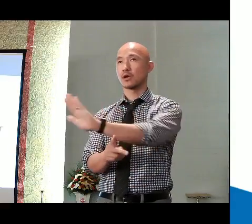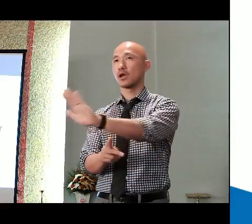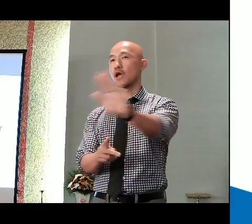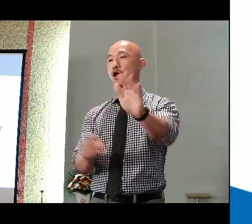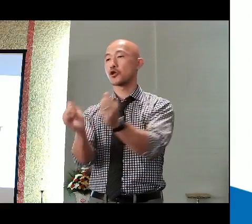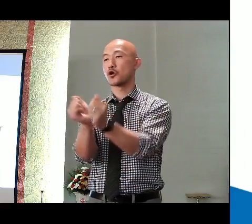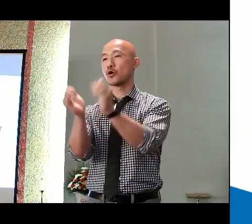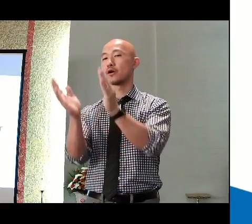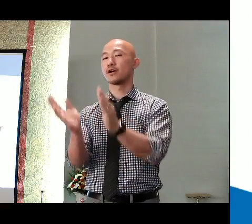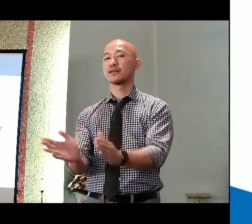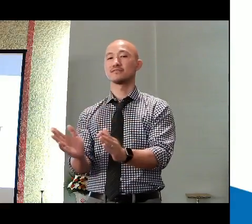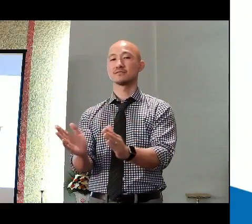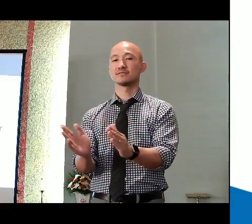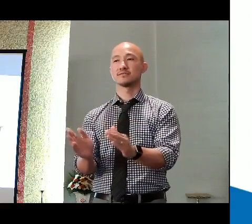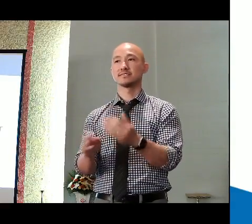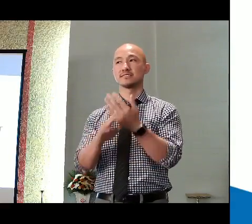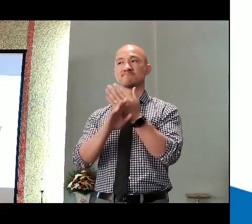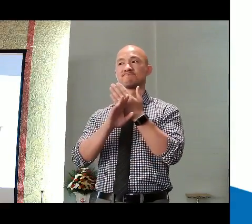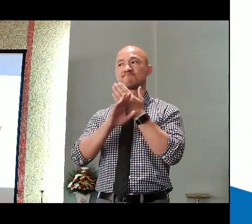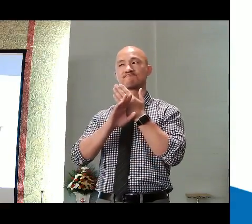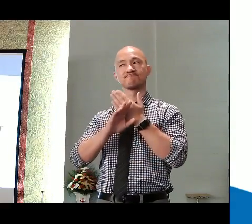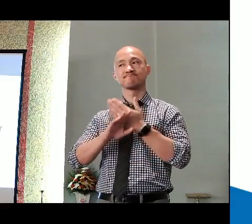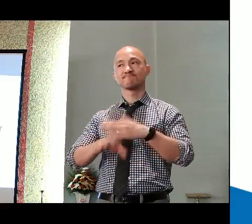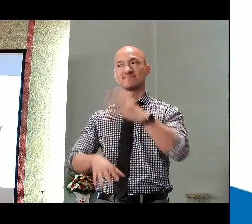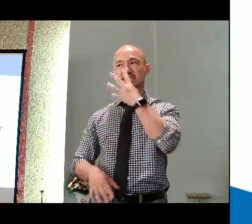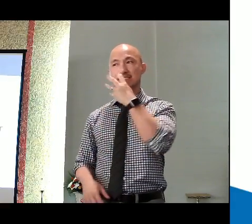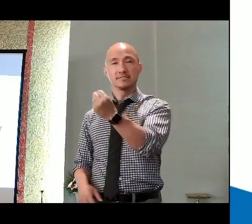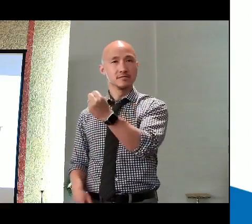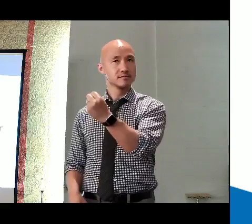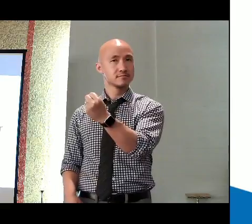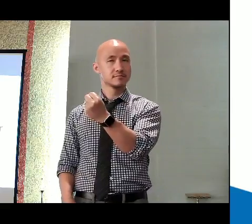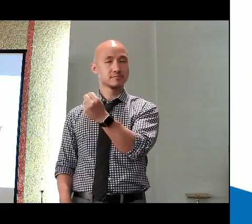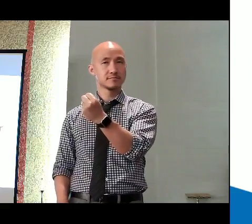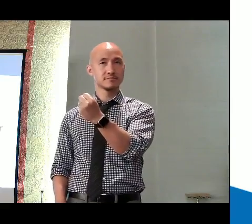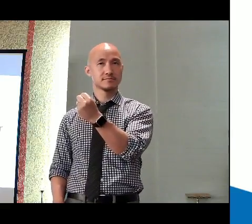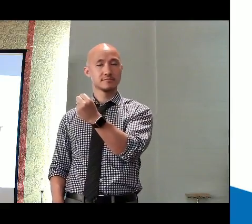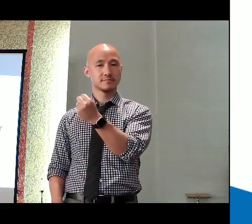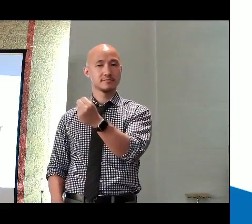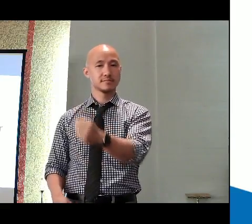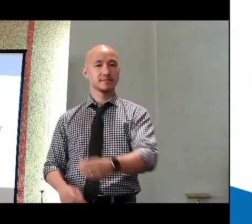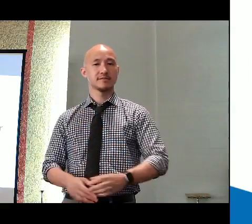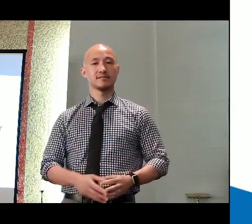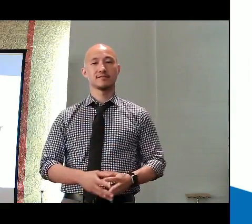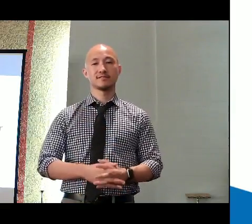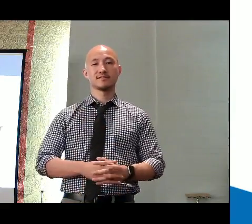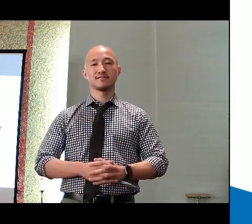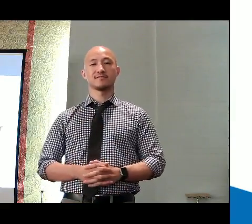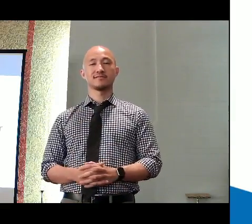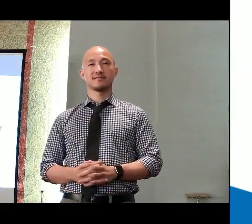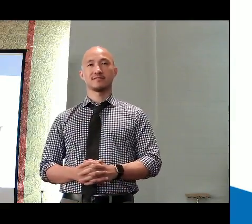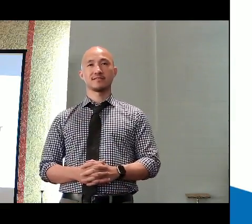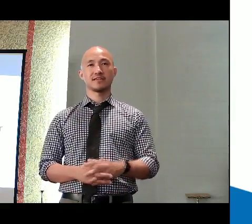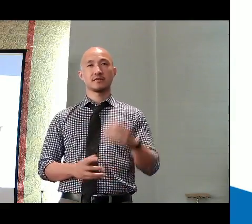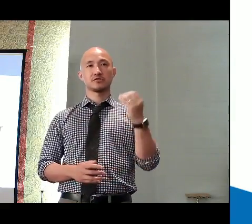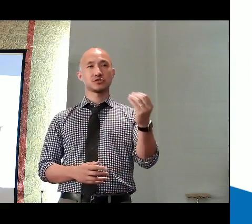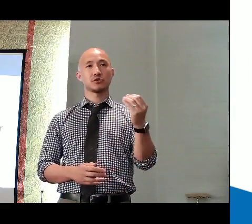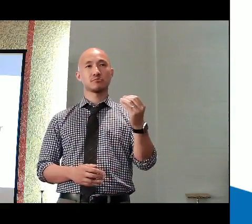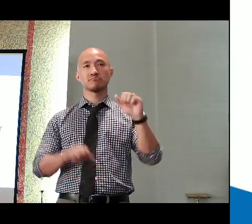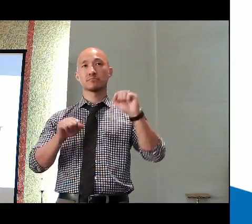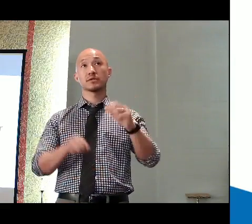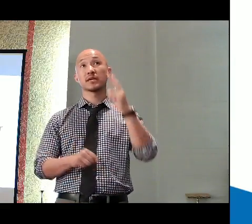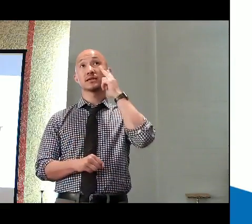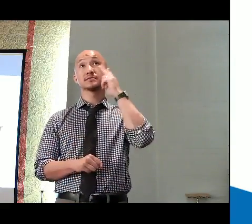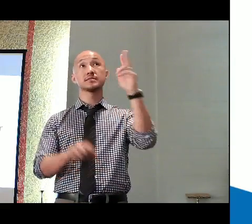heaven, and there's no favoritism in him. This shows you that the spiritual principle applies across the